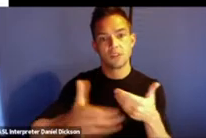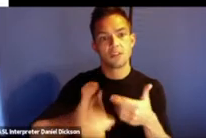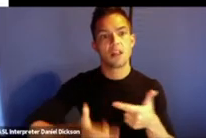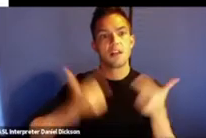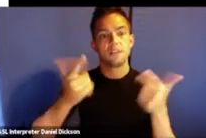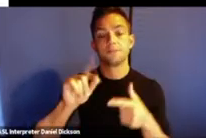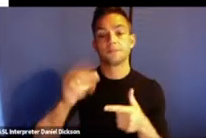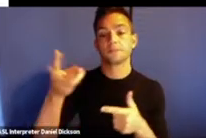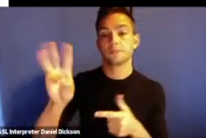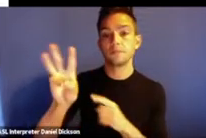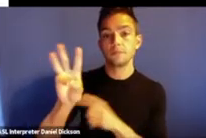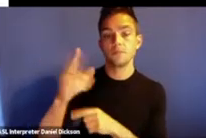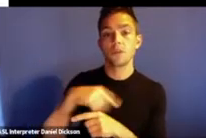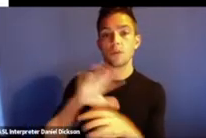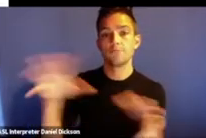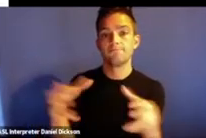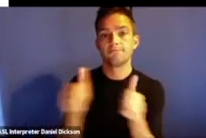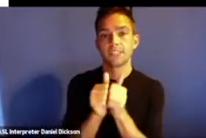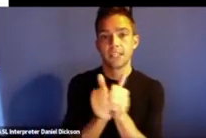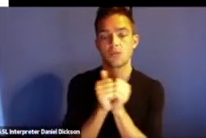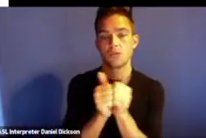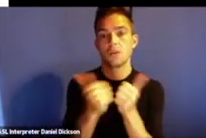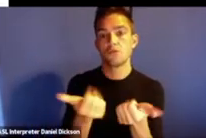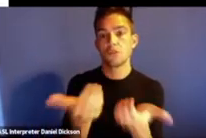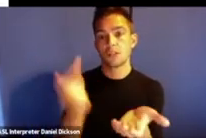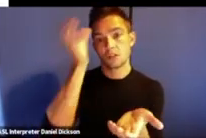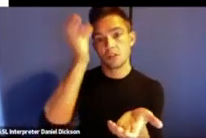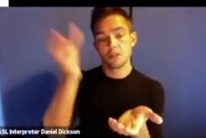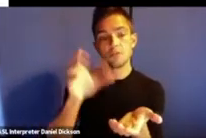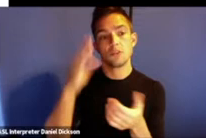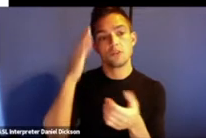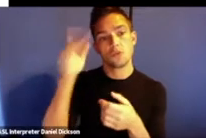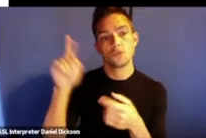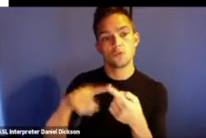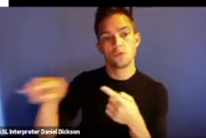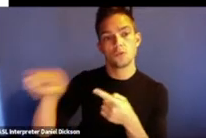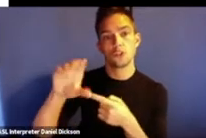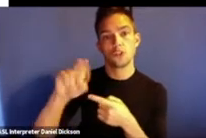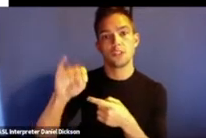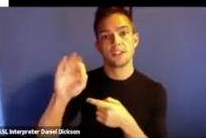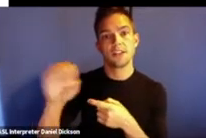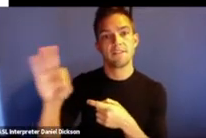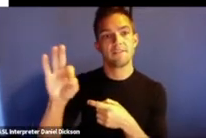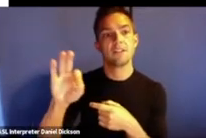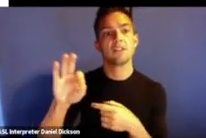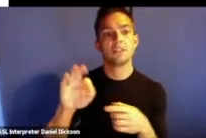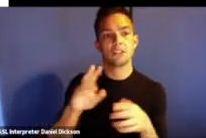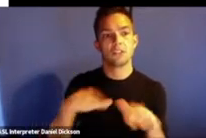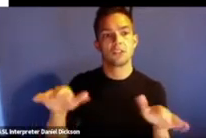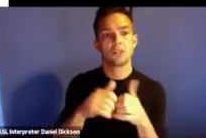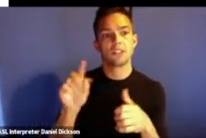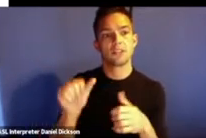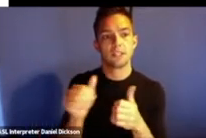2016, we got together and presented a concept note to UNICEF to try to to include children with disabilities in these